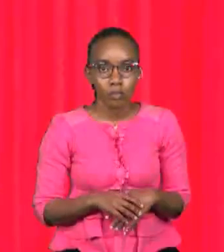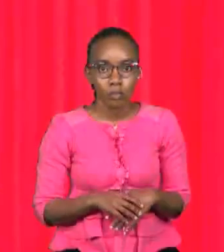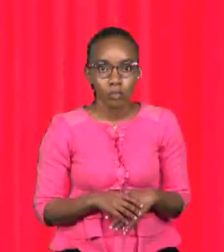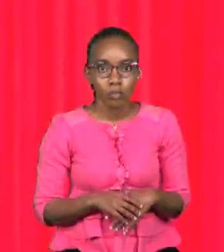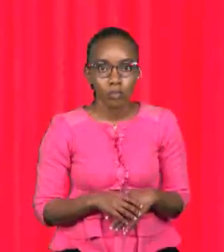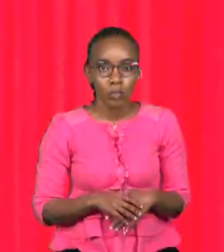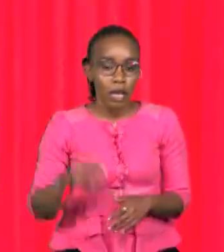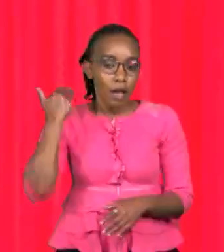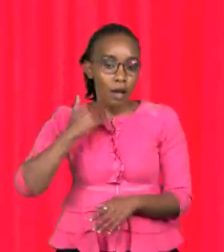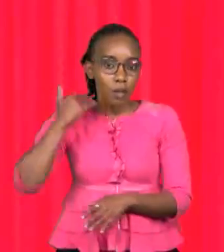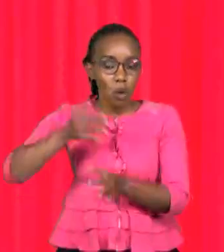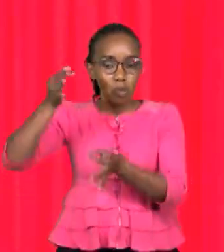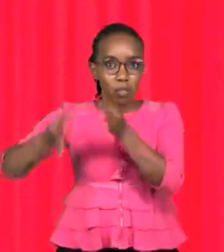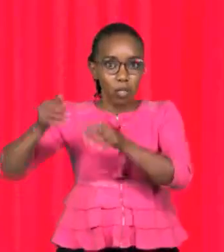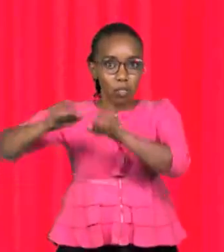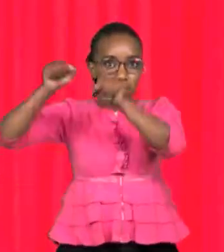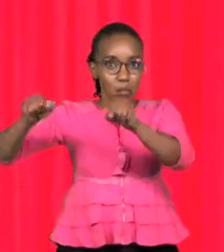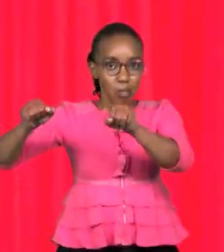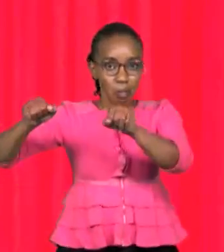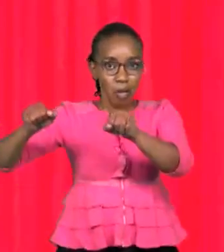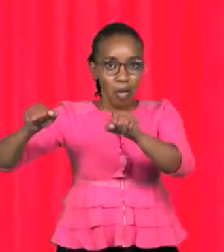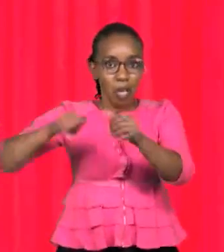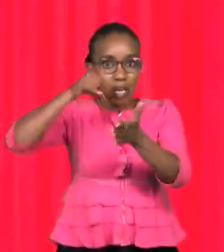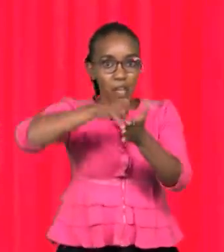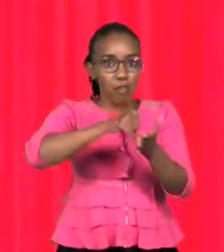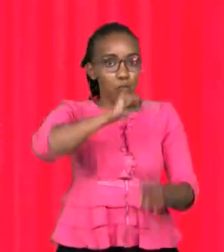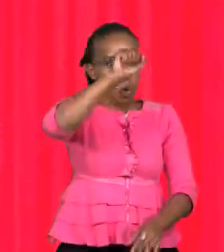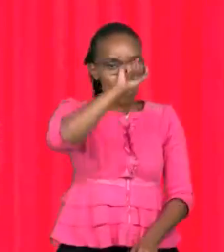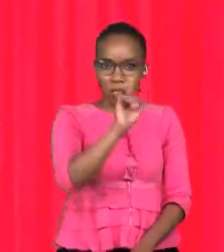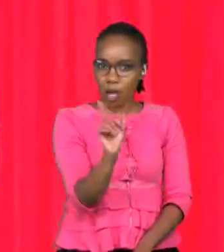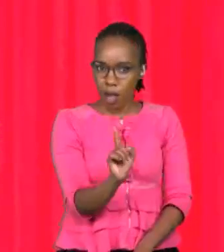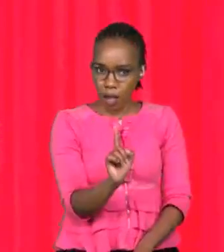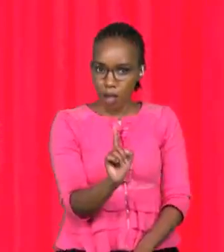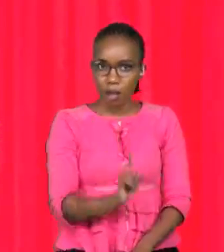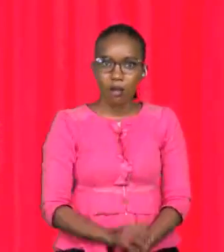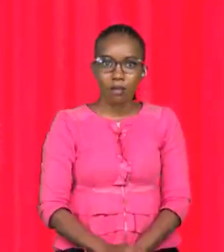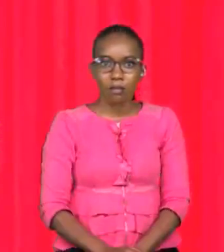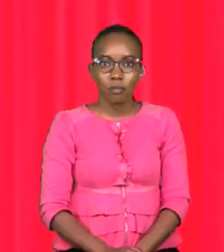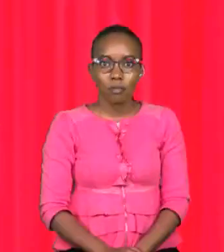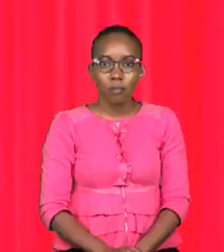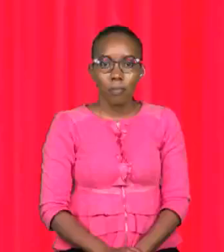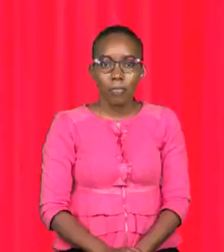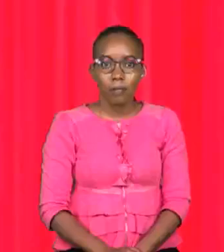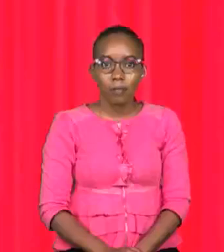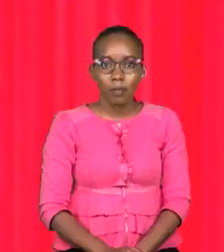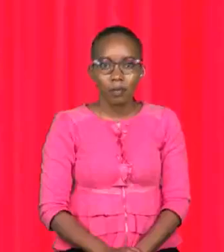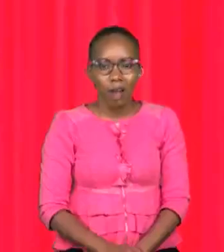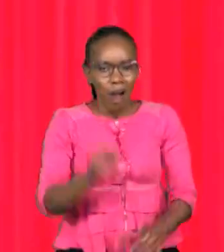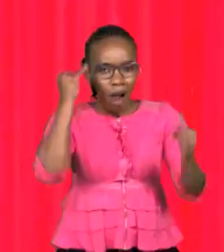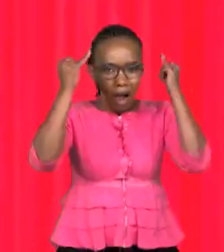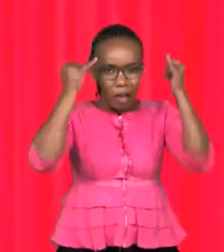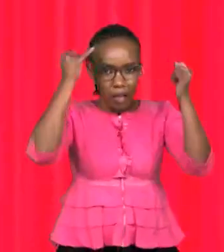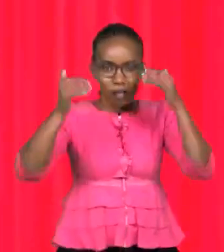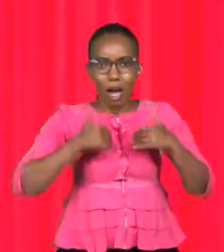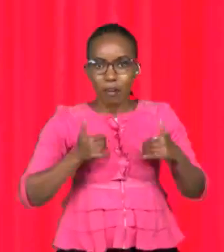the criminal justice system out of the politics of Kenya. Those who have ideas,